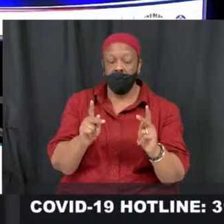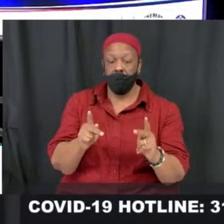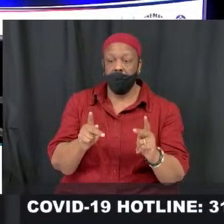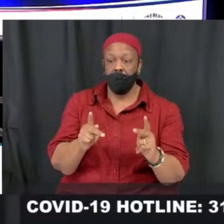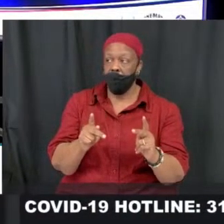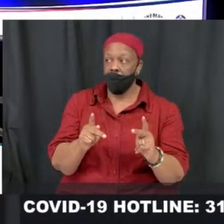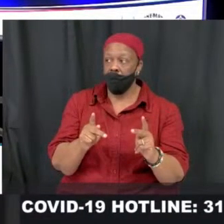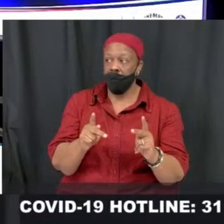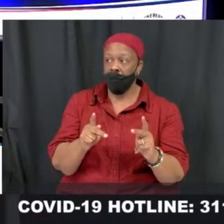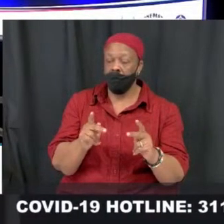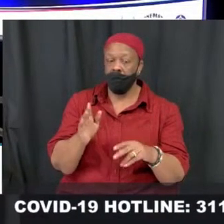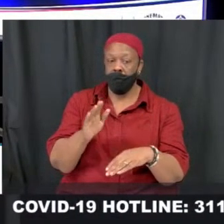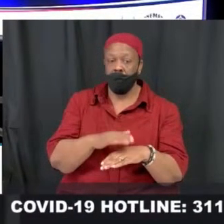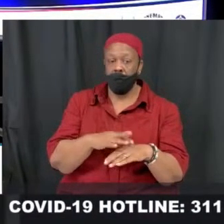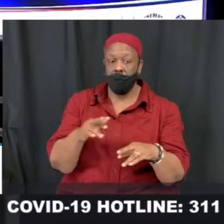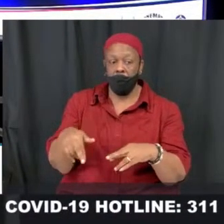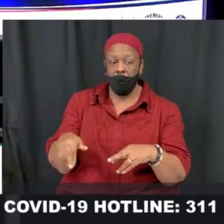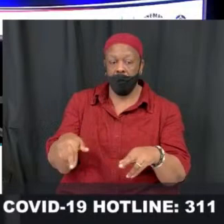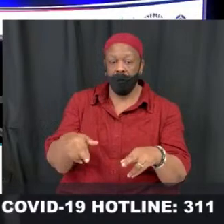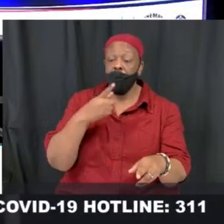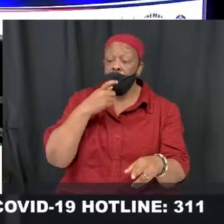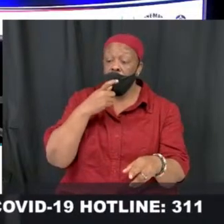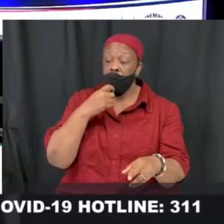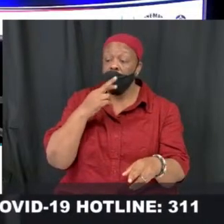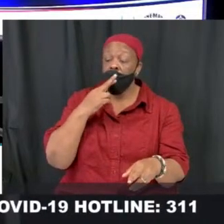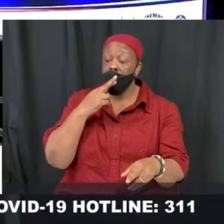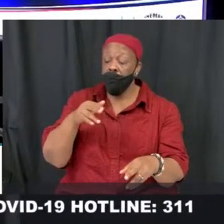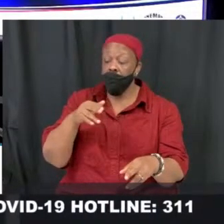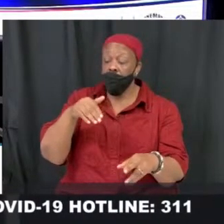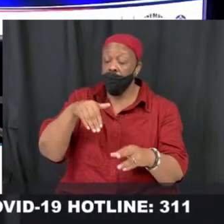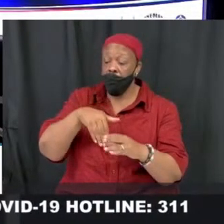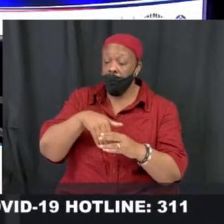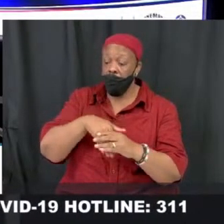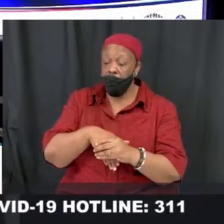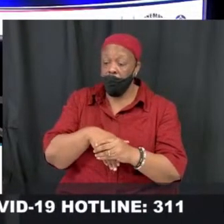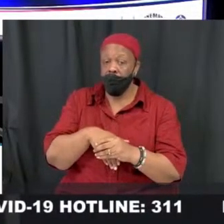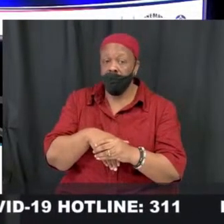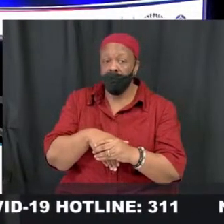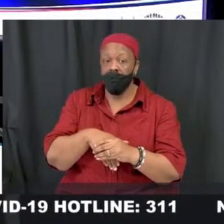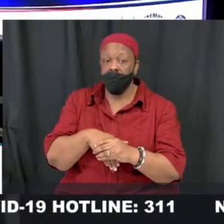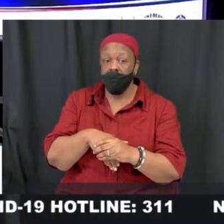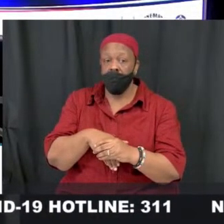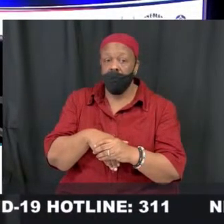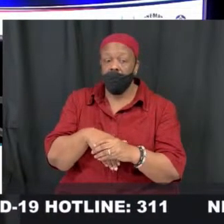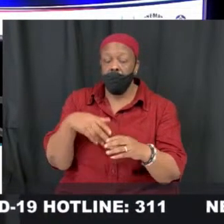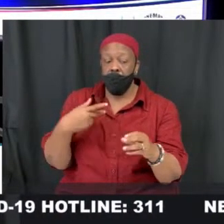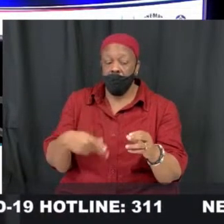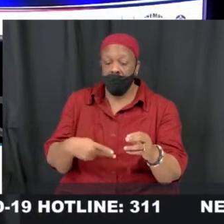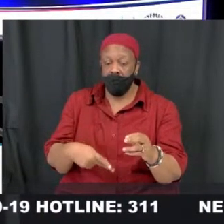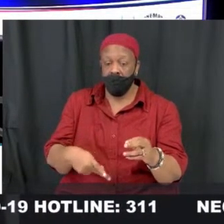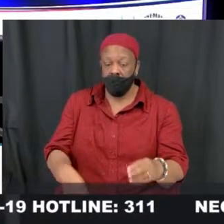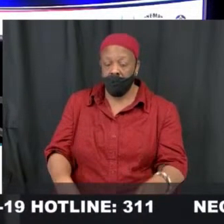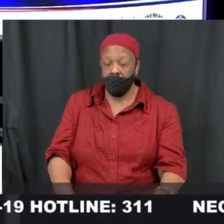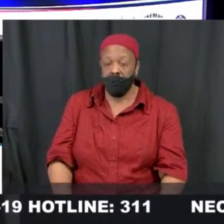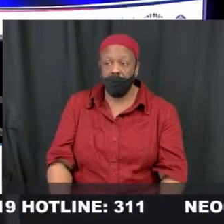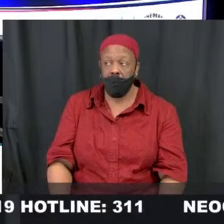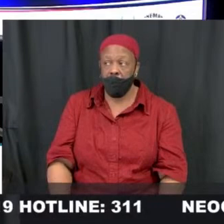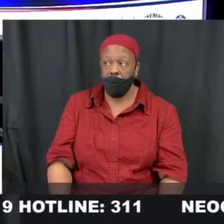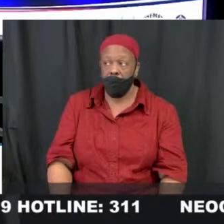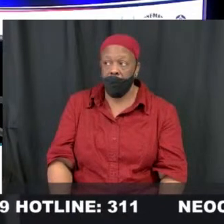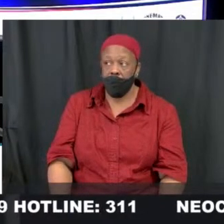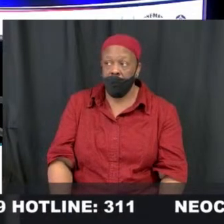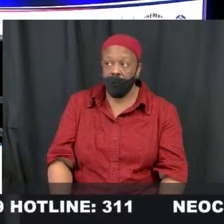placed in quarantine. What task force doing to make sure that this does